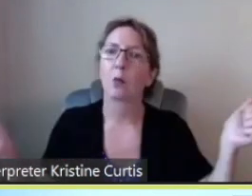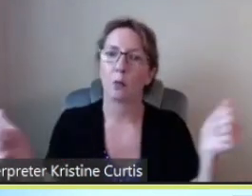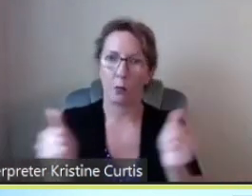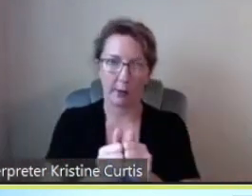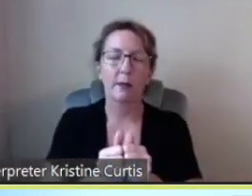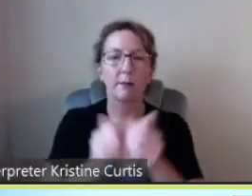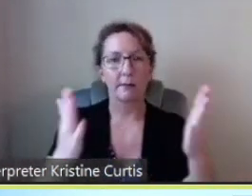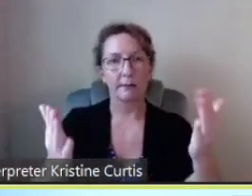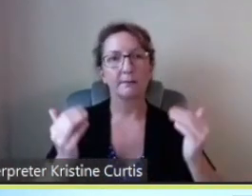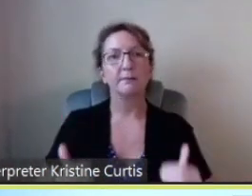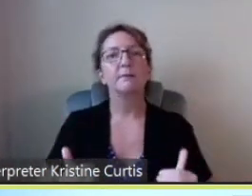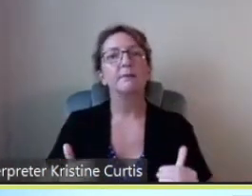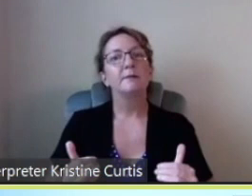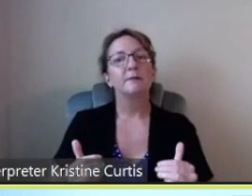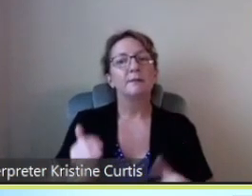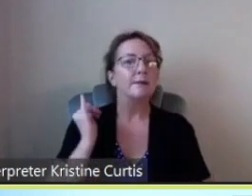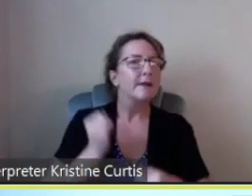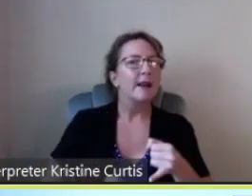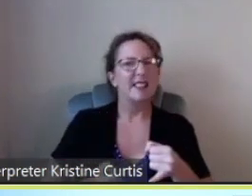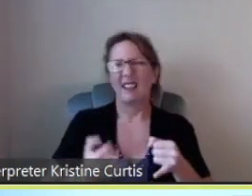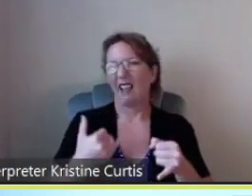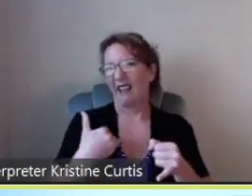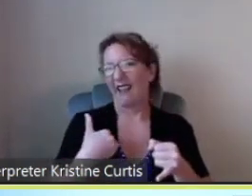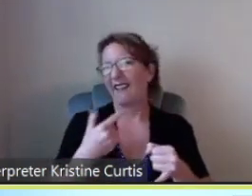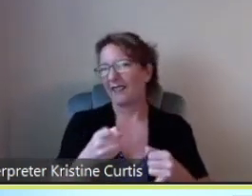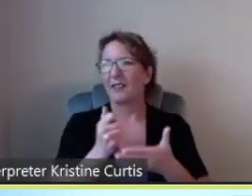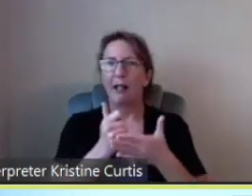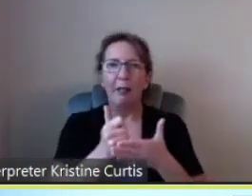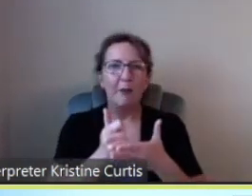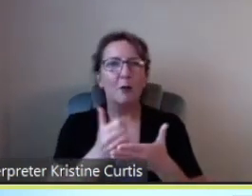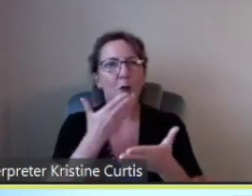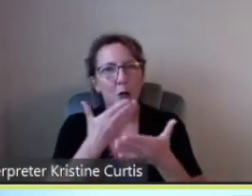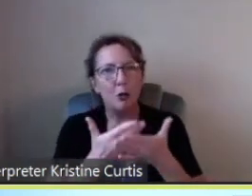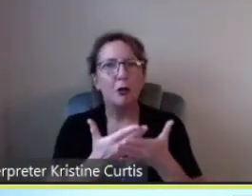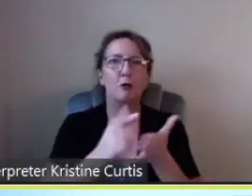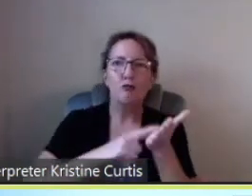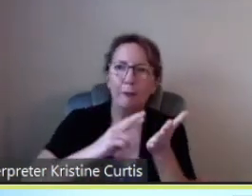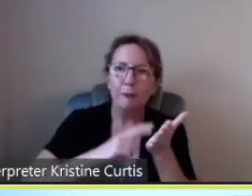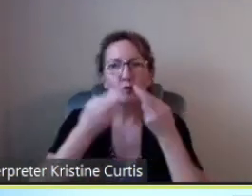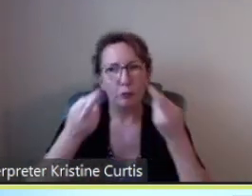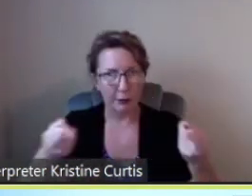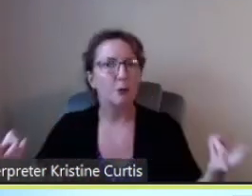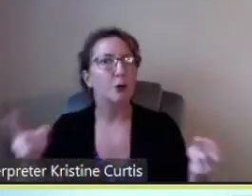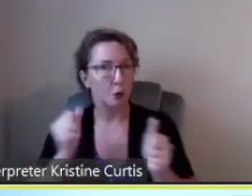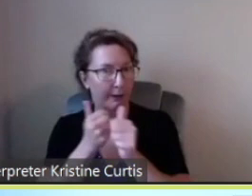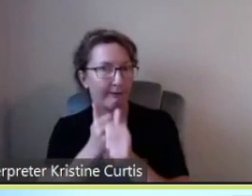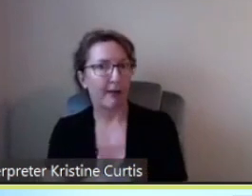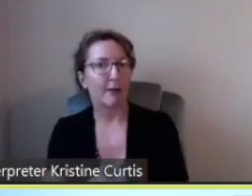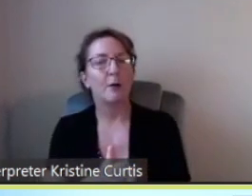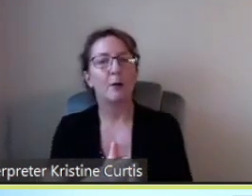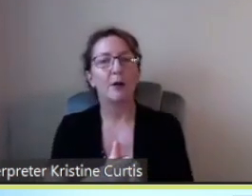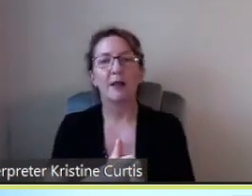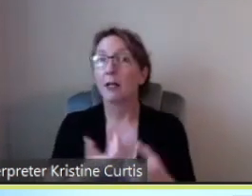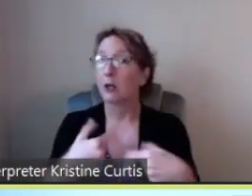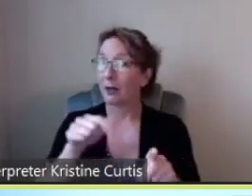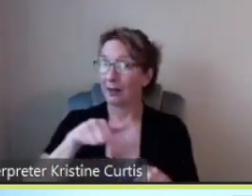please. So finally, I'm listing a few helpful publications, workshops, websites, and Twitter accounts to follow. And I think during this pandemic,